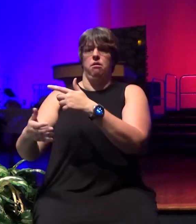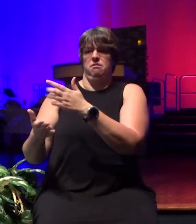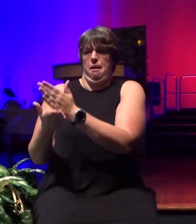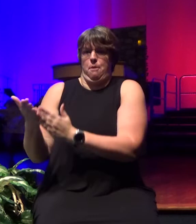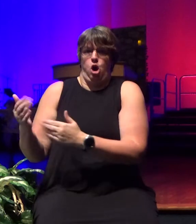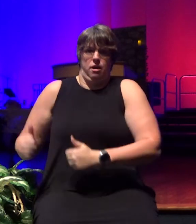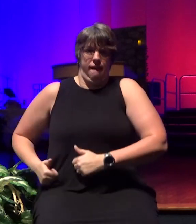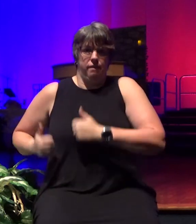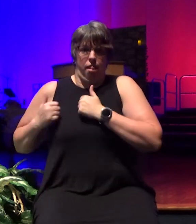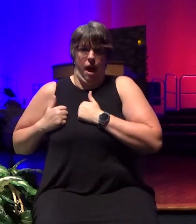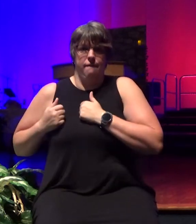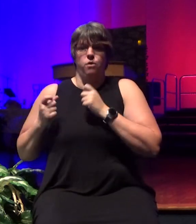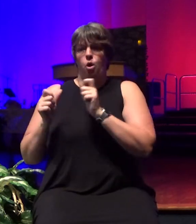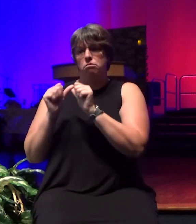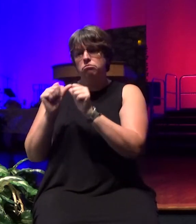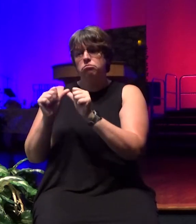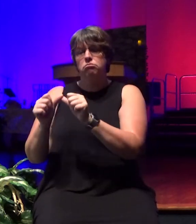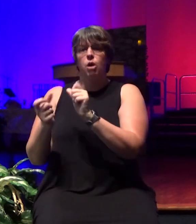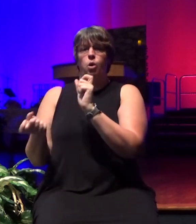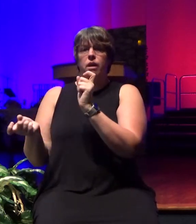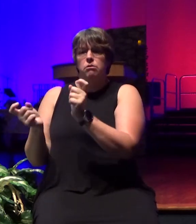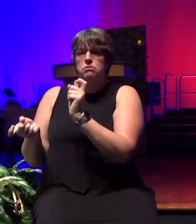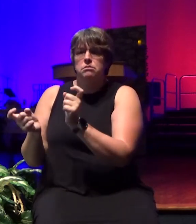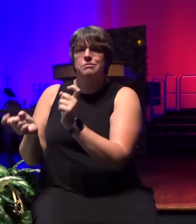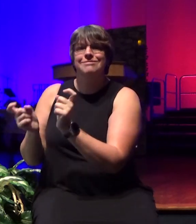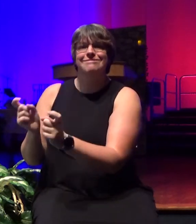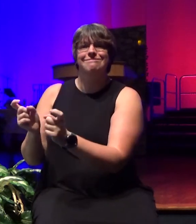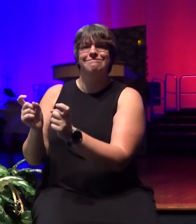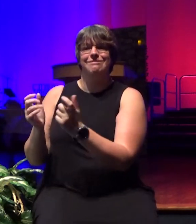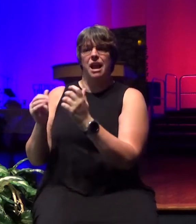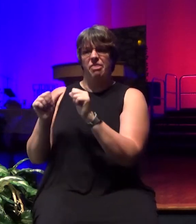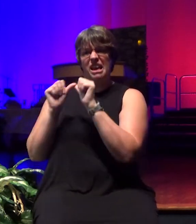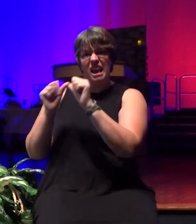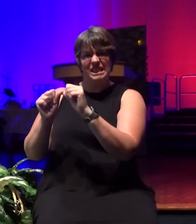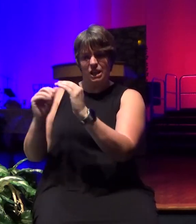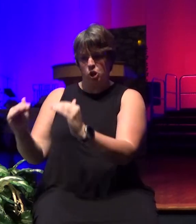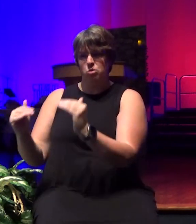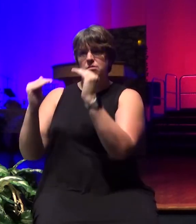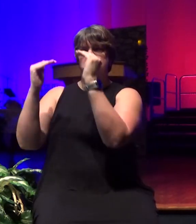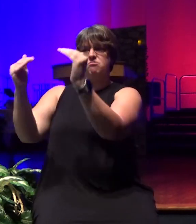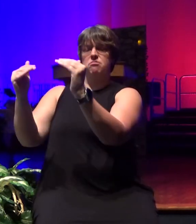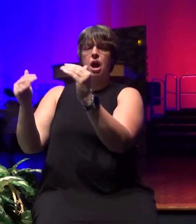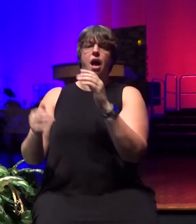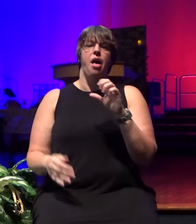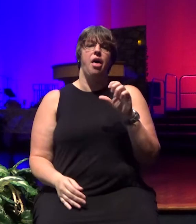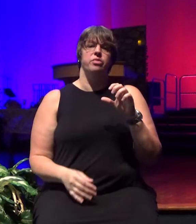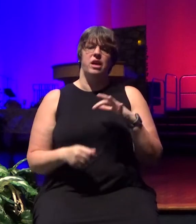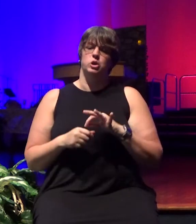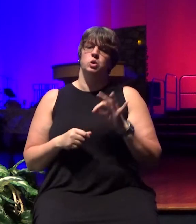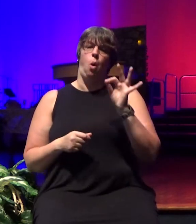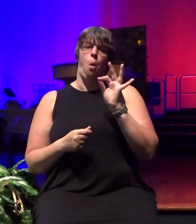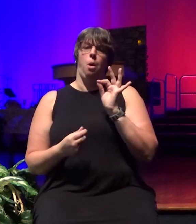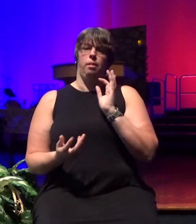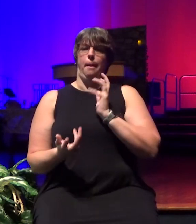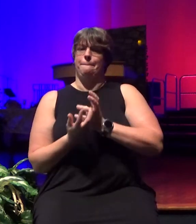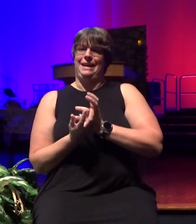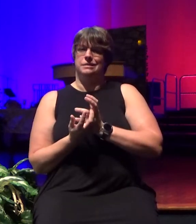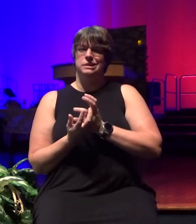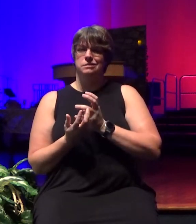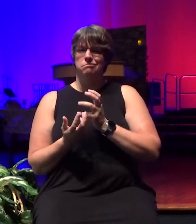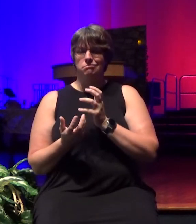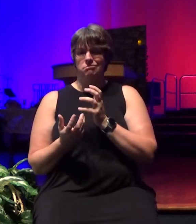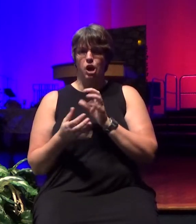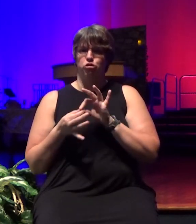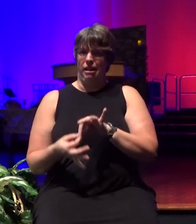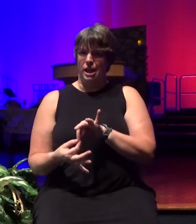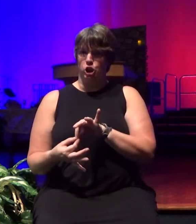to elevate us. There are those soulmate relationships that we pray to be blessed with, and I am